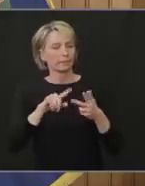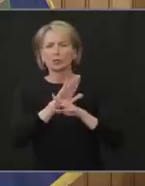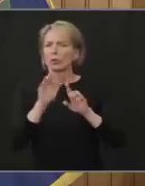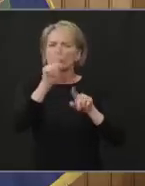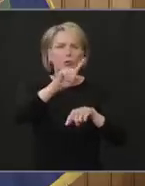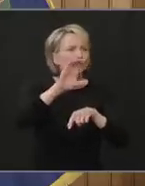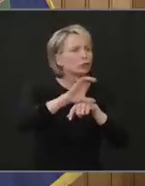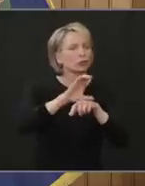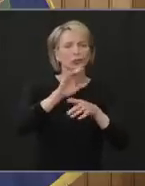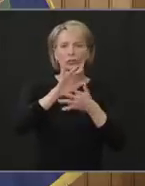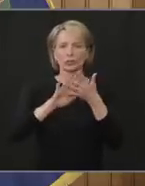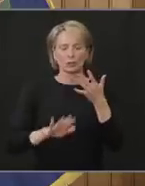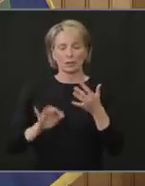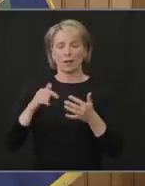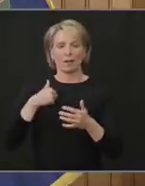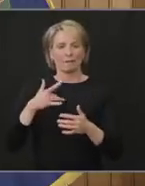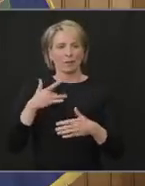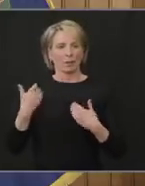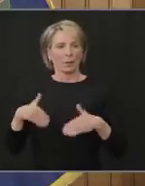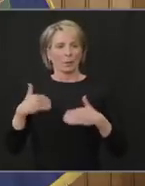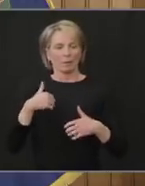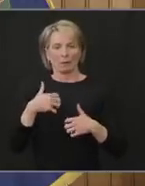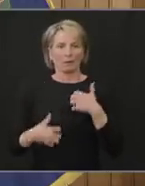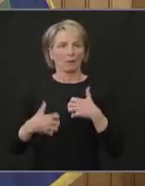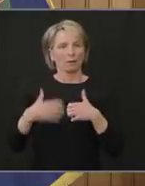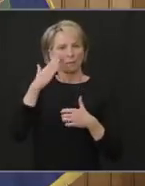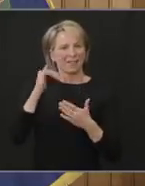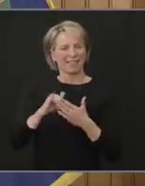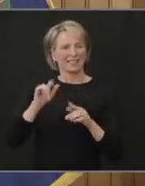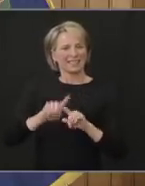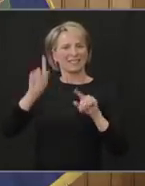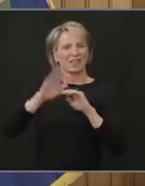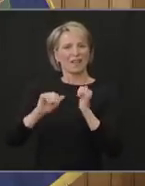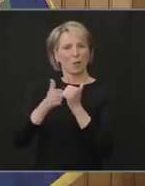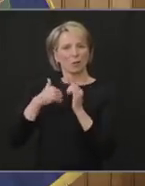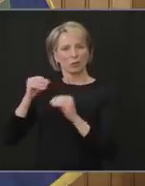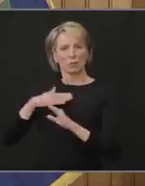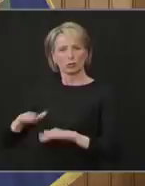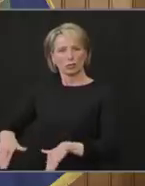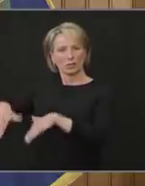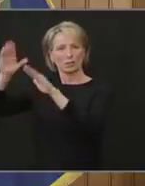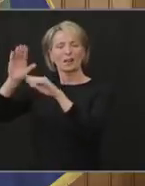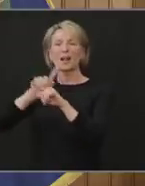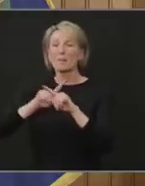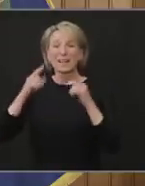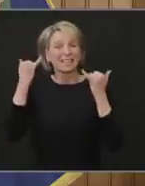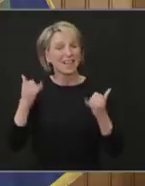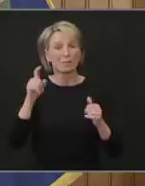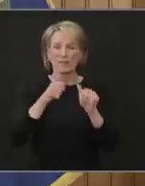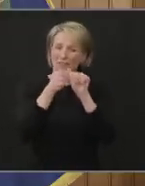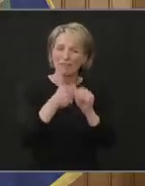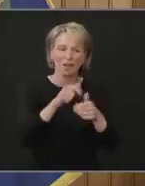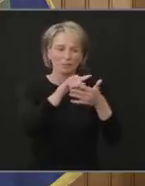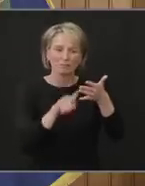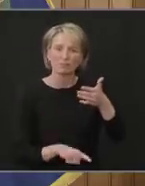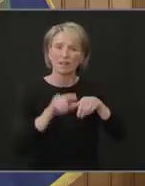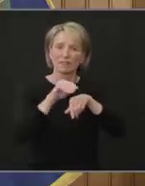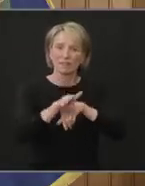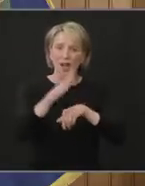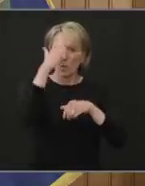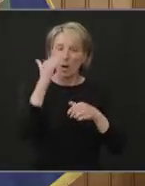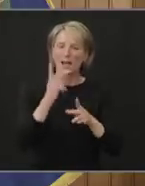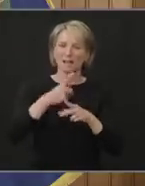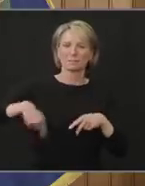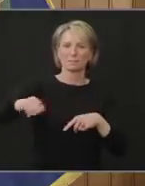except for the old axiom, you can't be too safe, or it's better safe than sorry. And I'm going to follow that